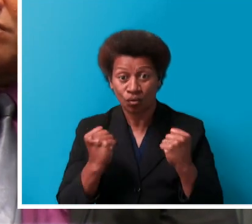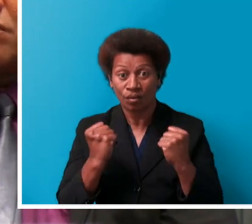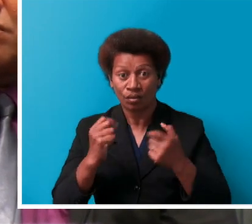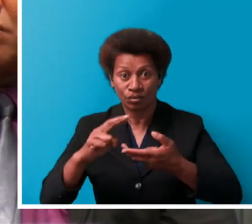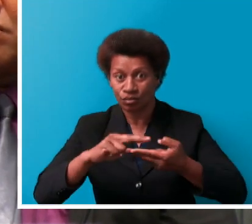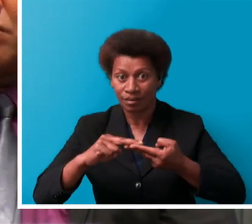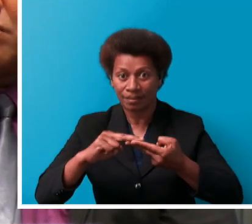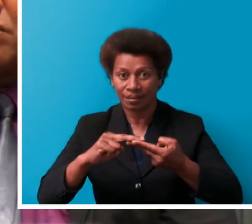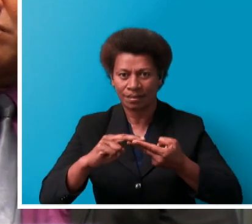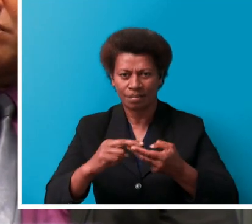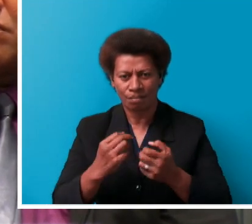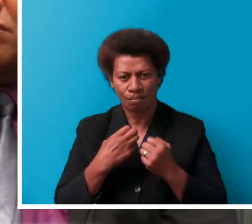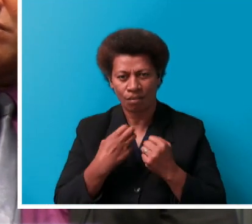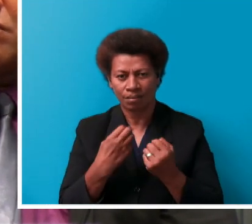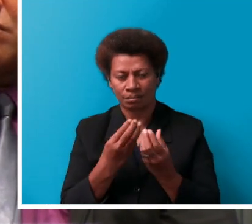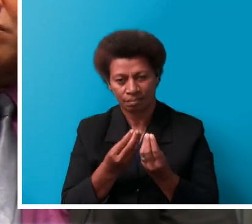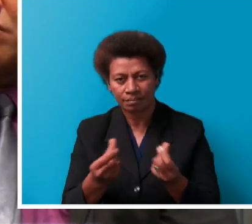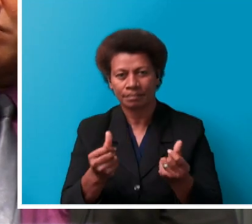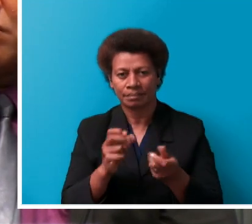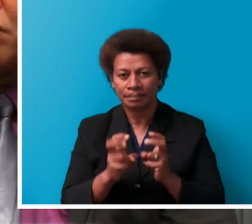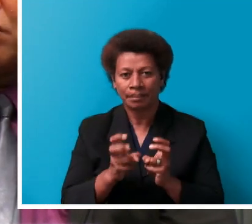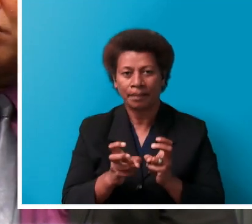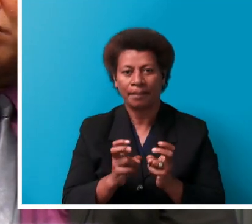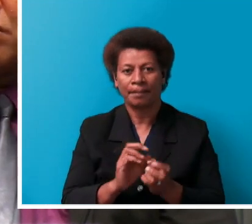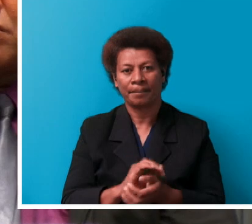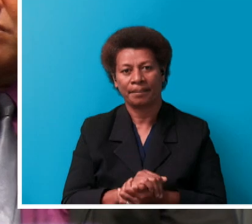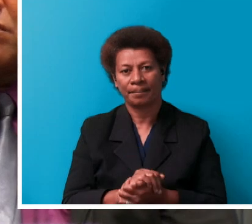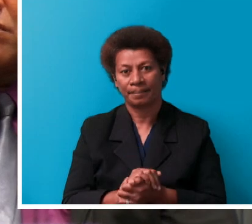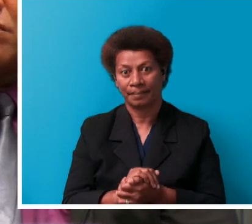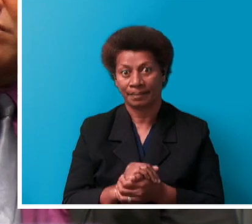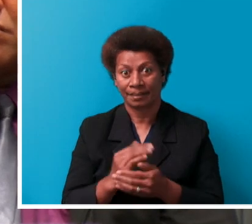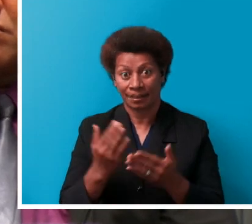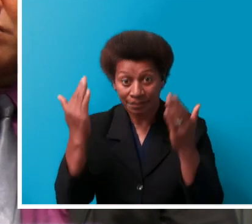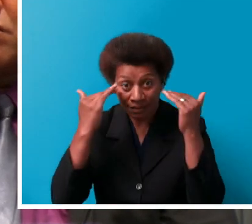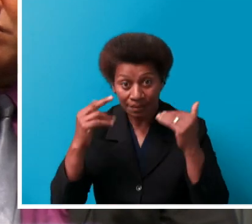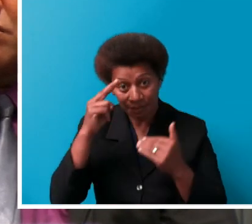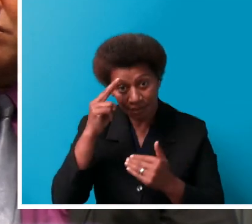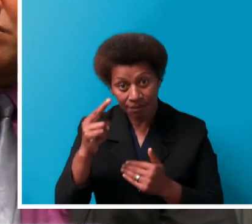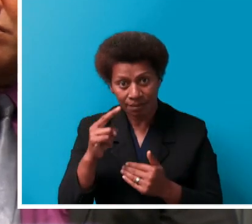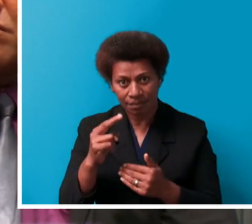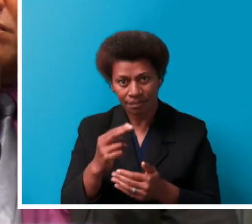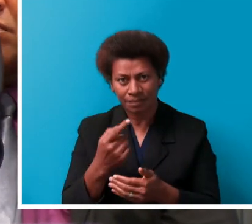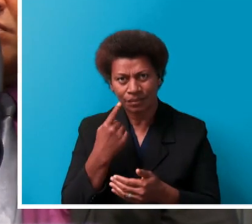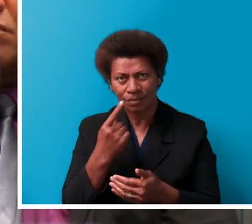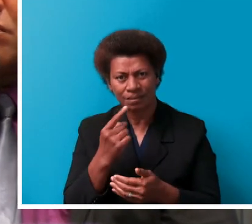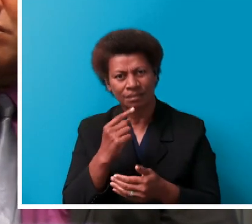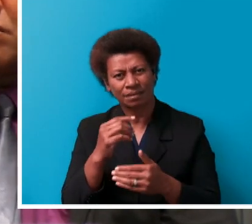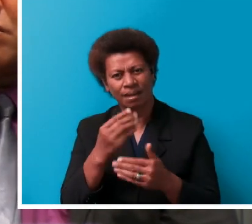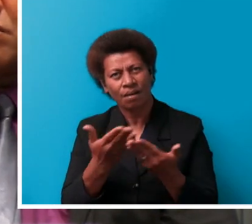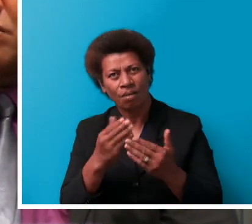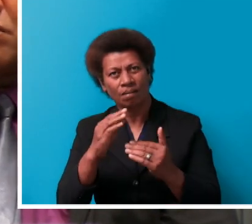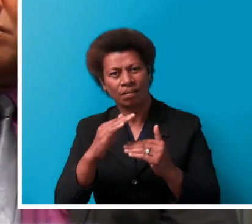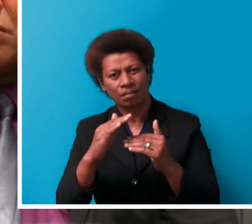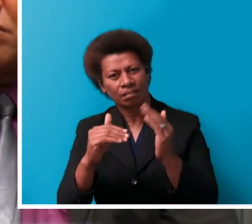and more resilient than ever. Speaker, sir, as we discuss the building blocks for our resilient nation, I